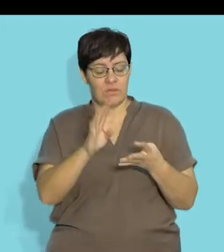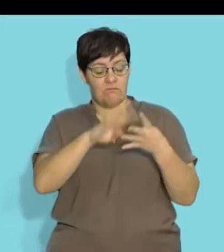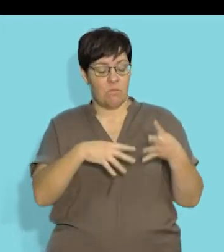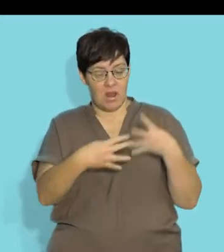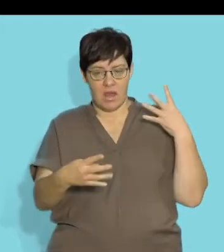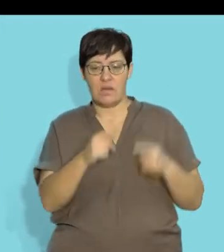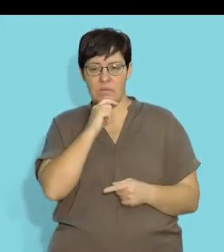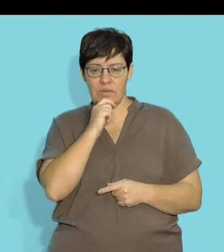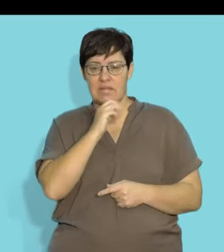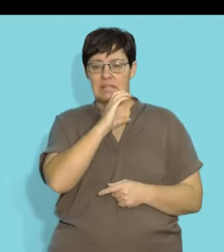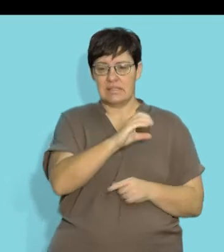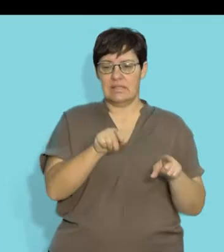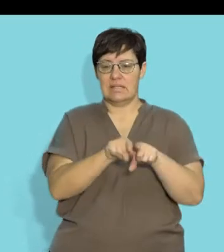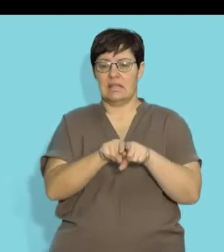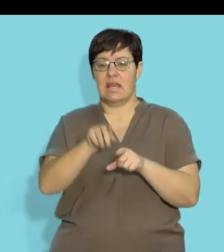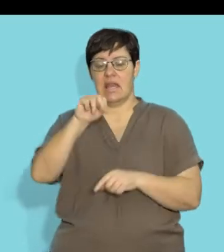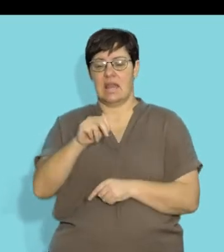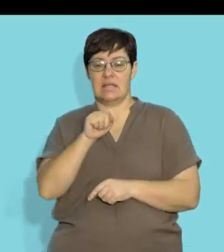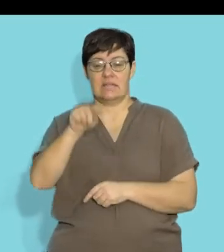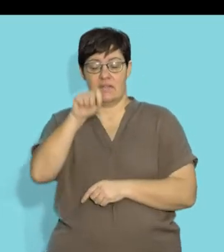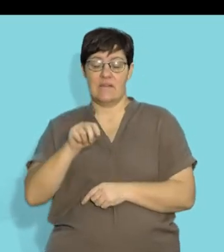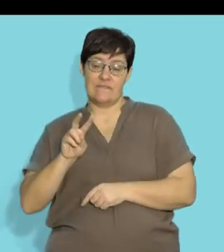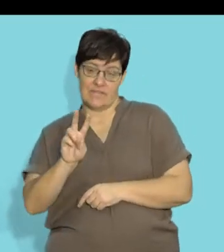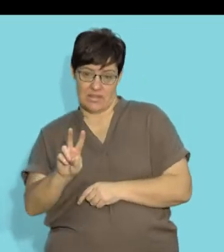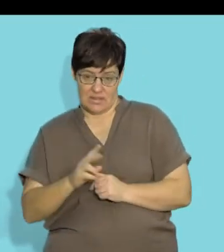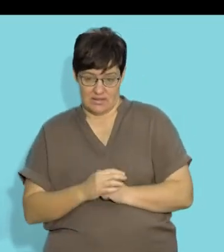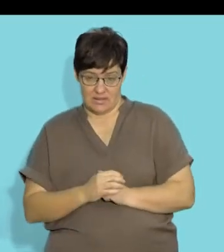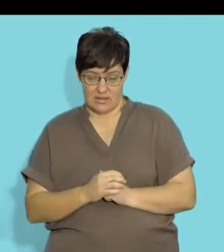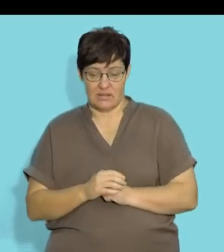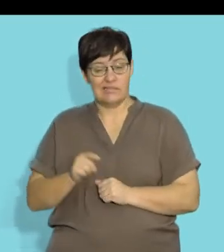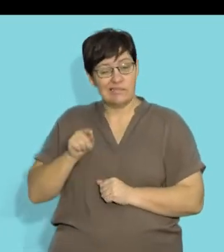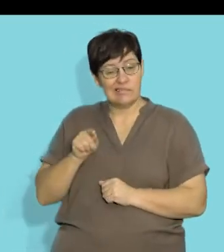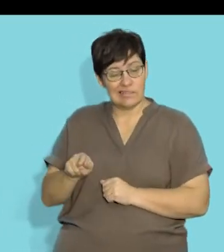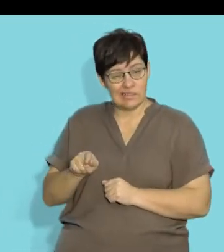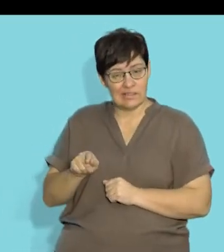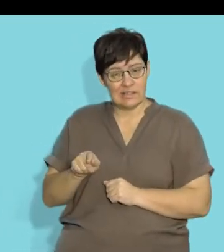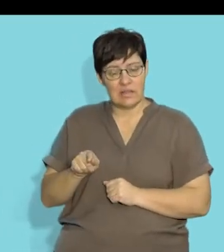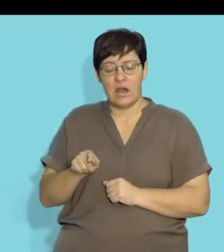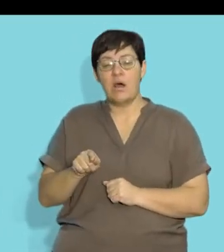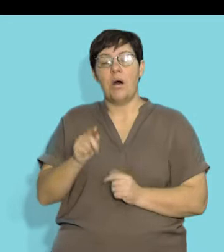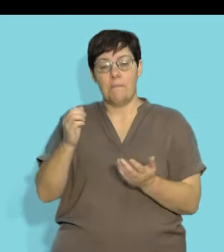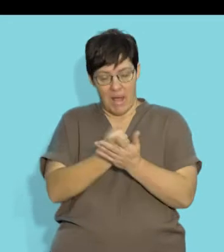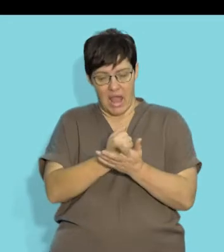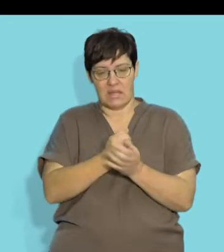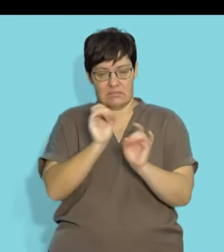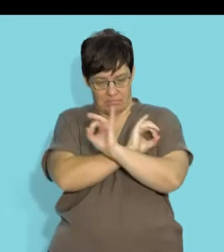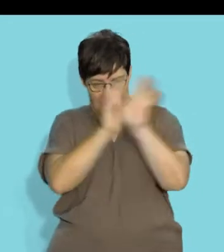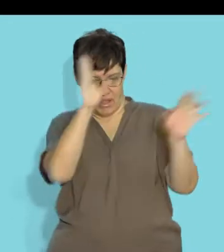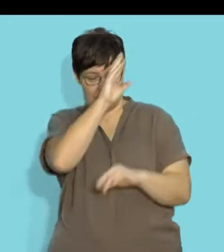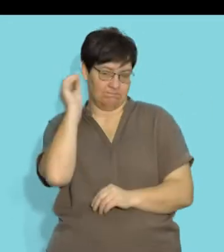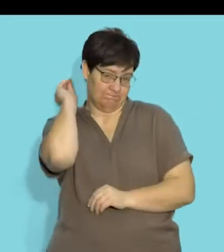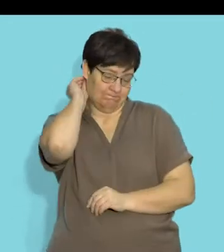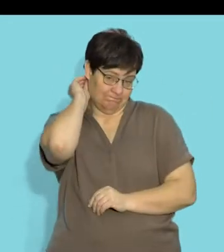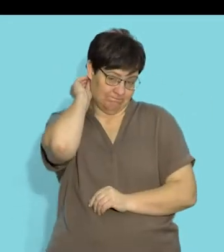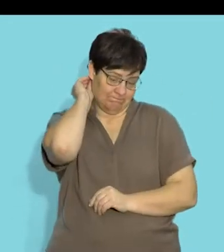concentration is moles of substance per unit volume of solution, which is something that we need to familiarize ourselves as far